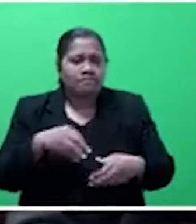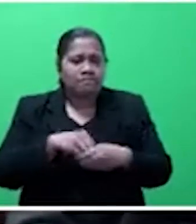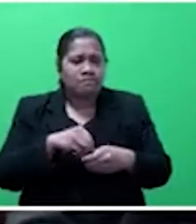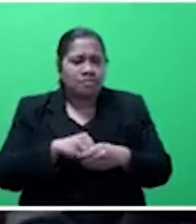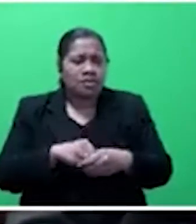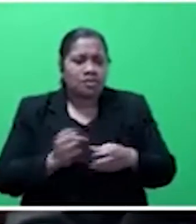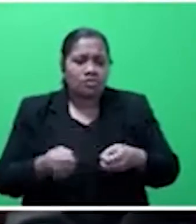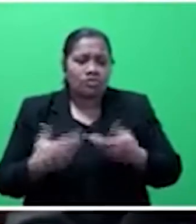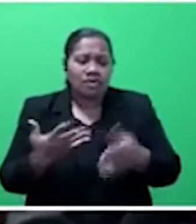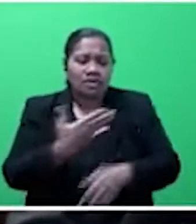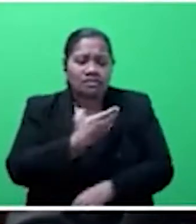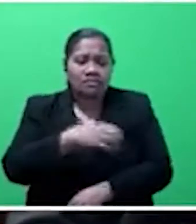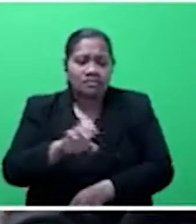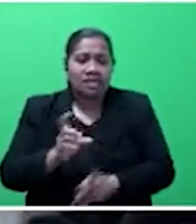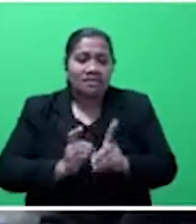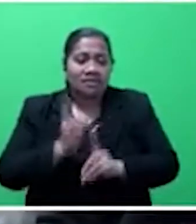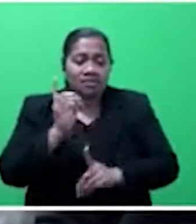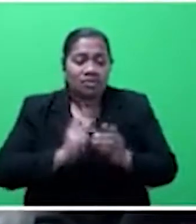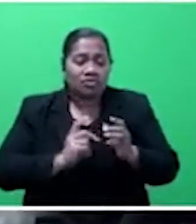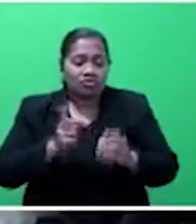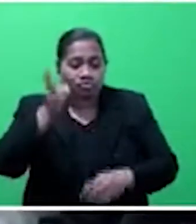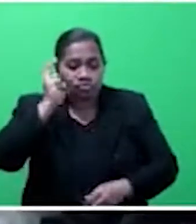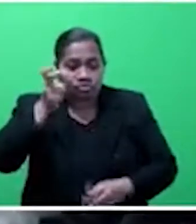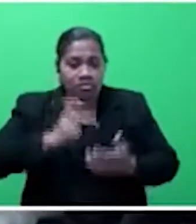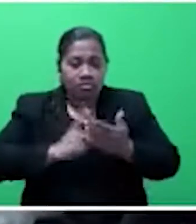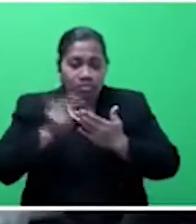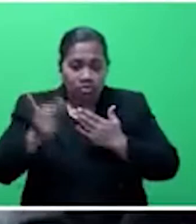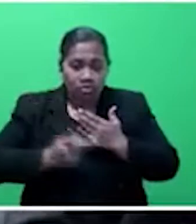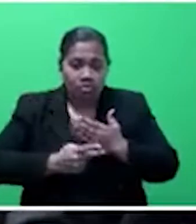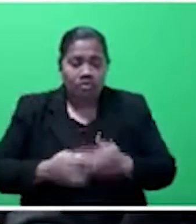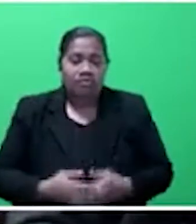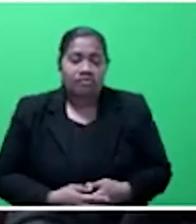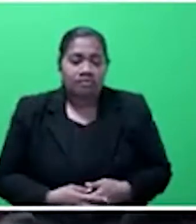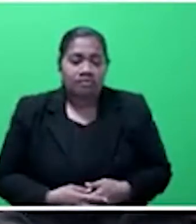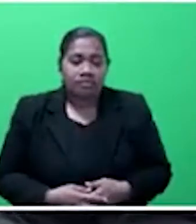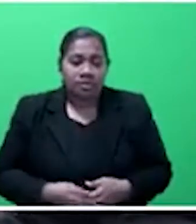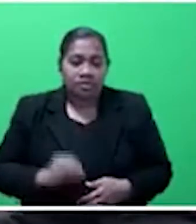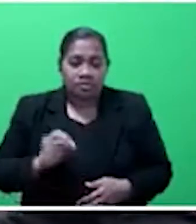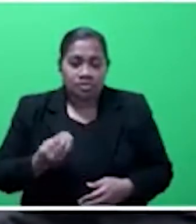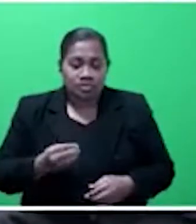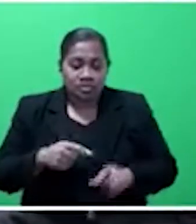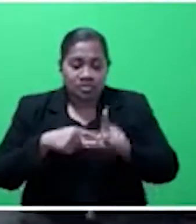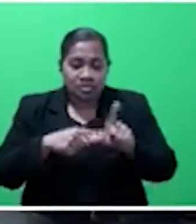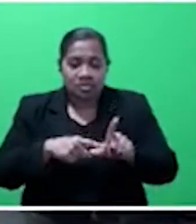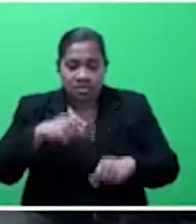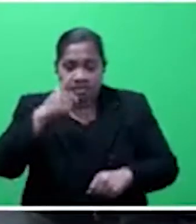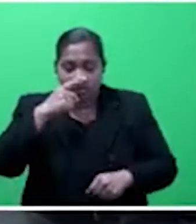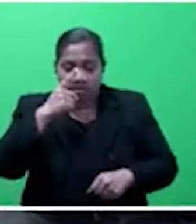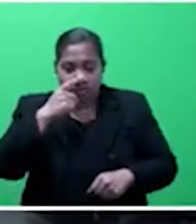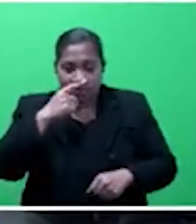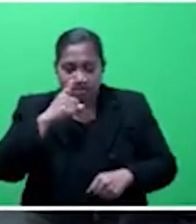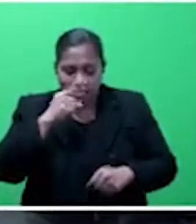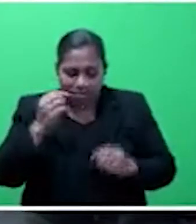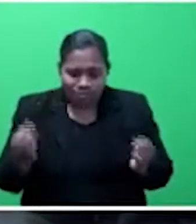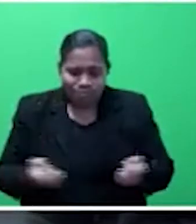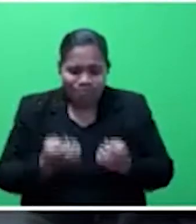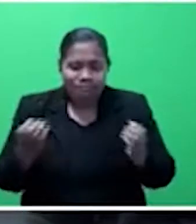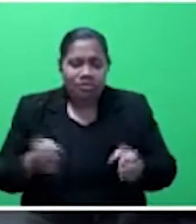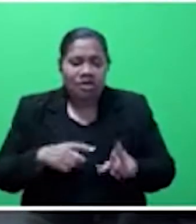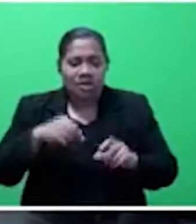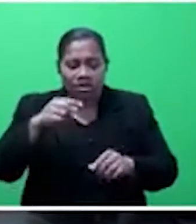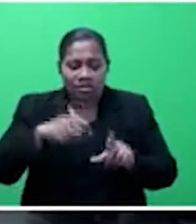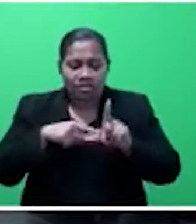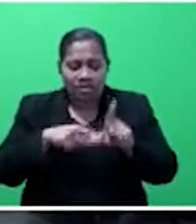empowerment and development training programs and initiatives to enable young people in our Fijian communities, Mr. Speaker said. We must